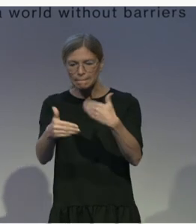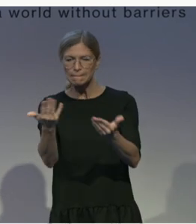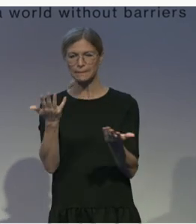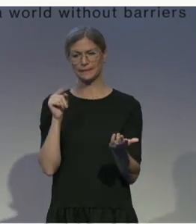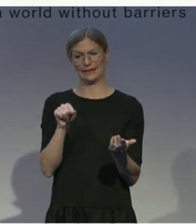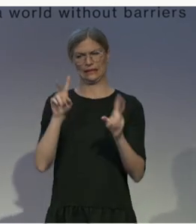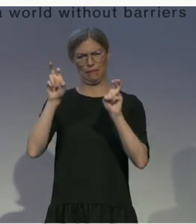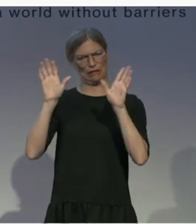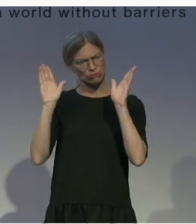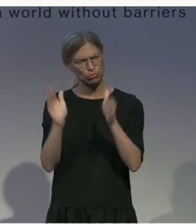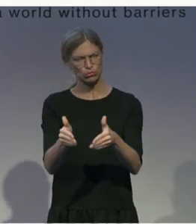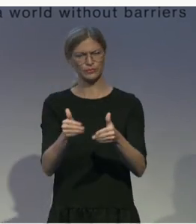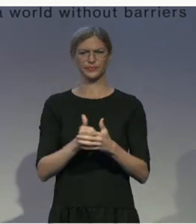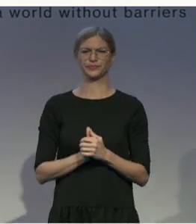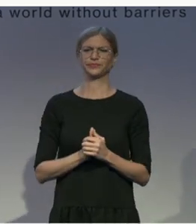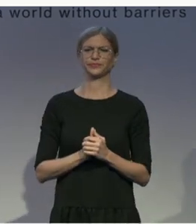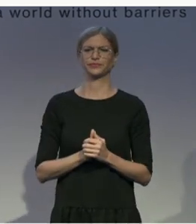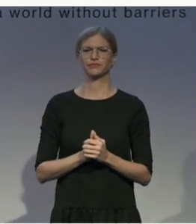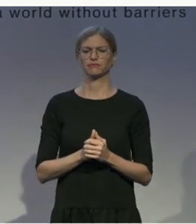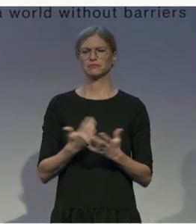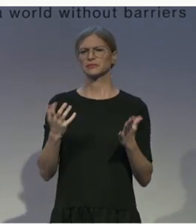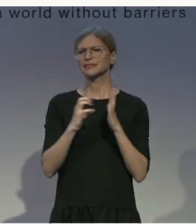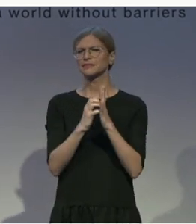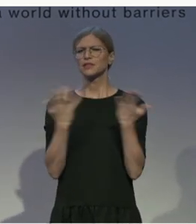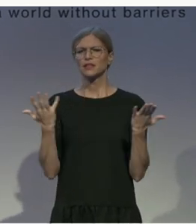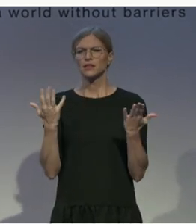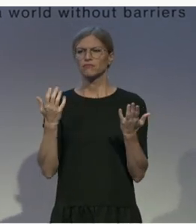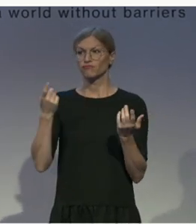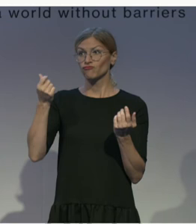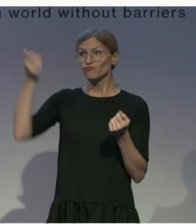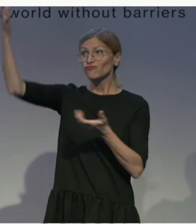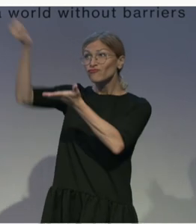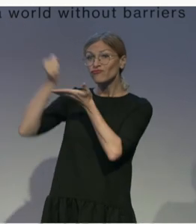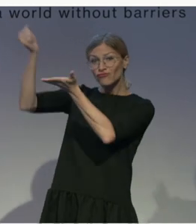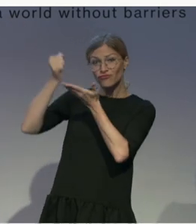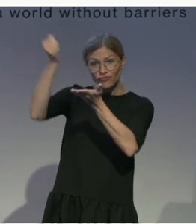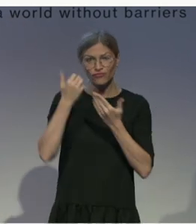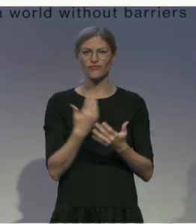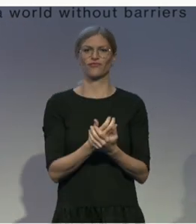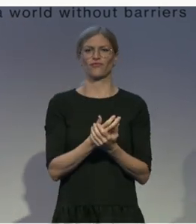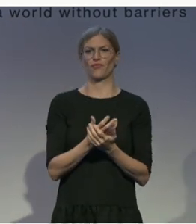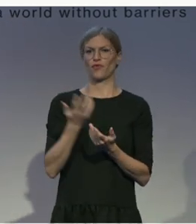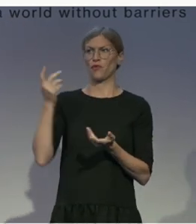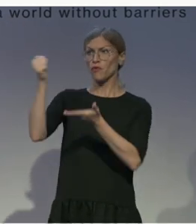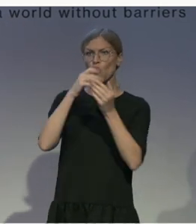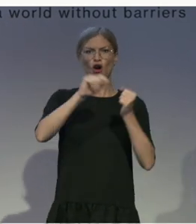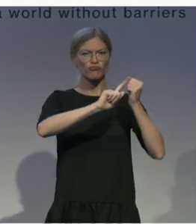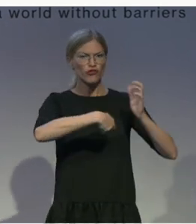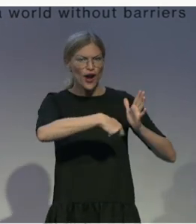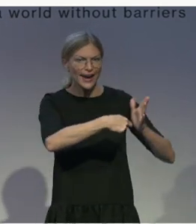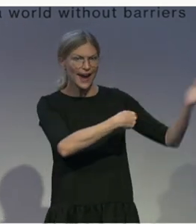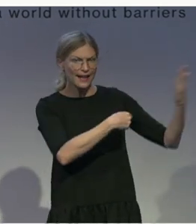we give scholarship or we act as a donor or we run projects, we are adamant that there